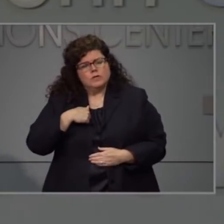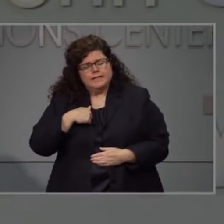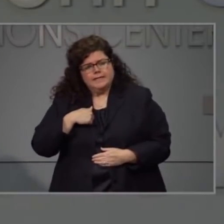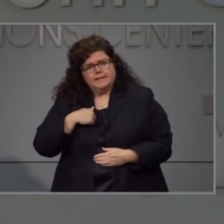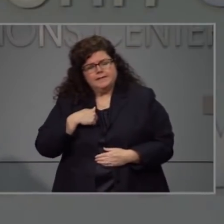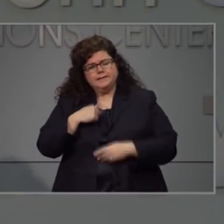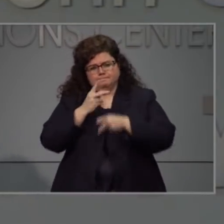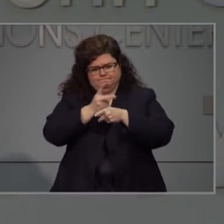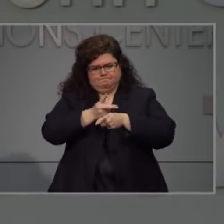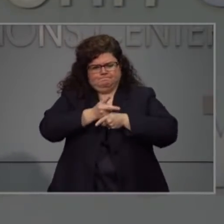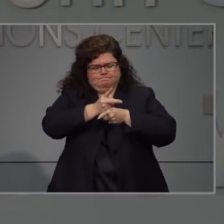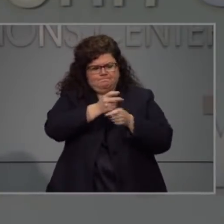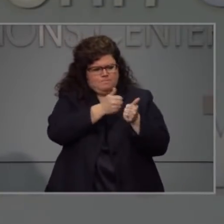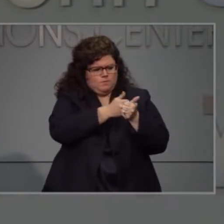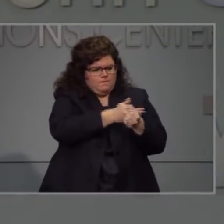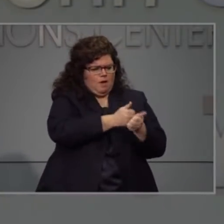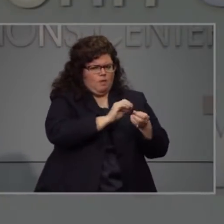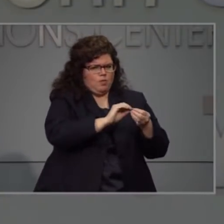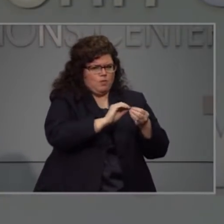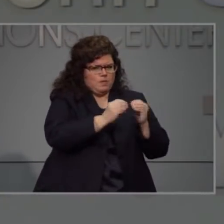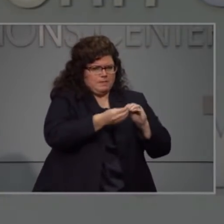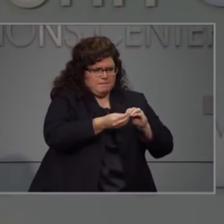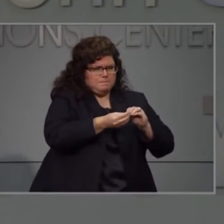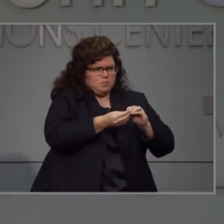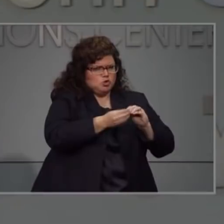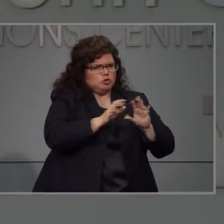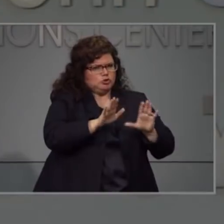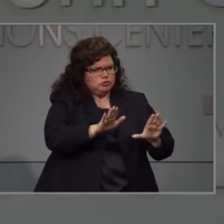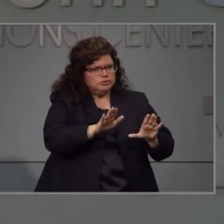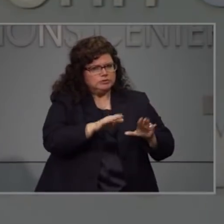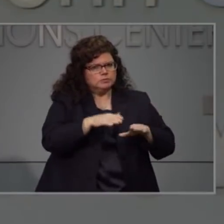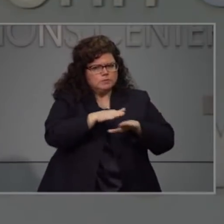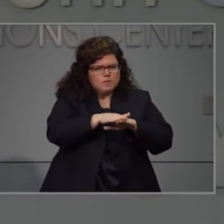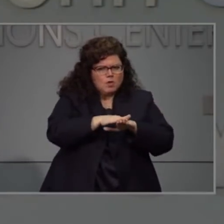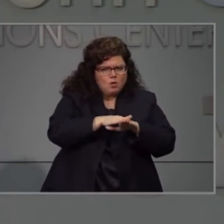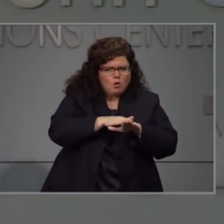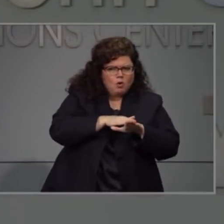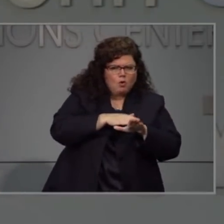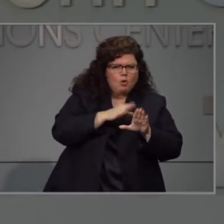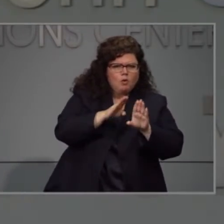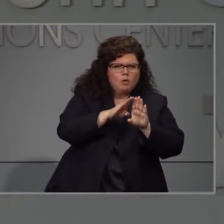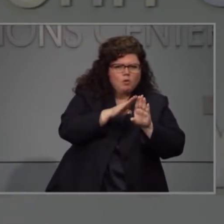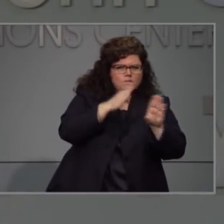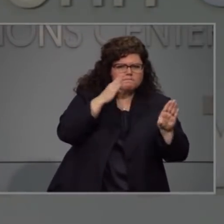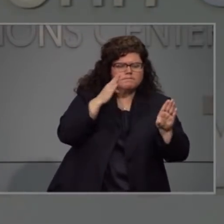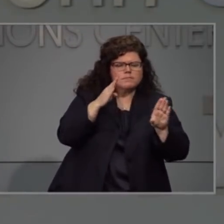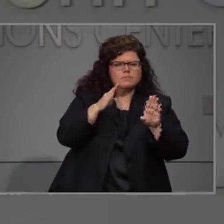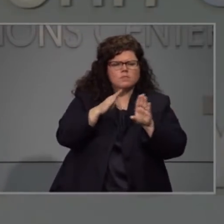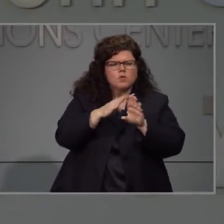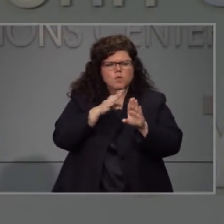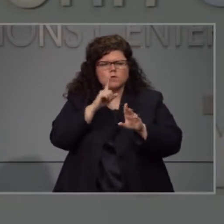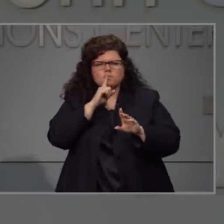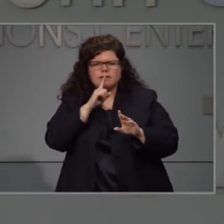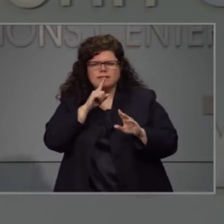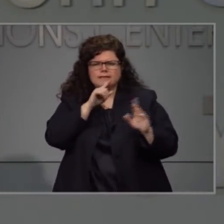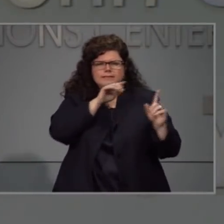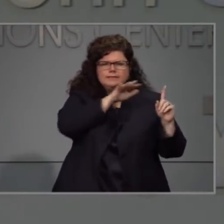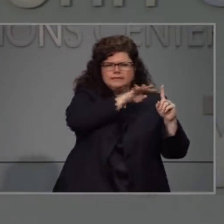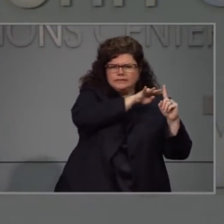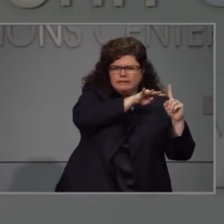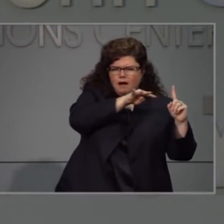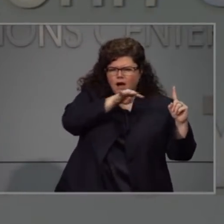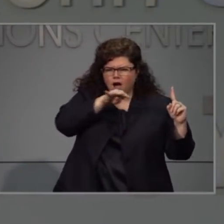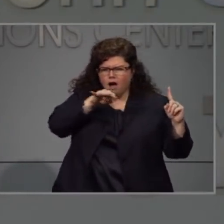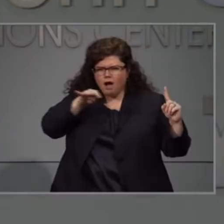cautious move here, and we want to look at this timeline and to look at our numbers over 5